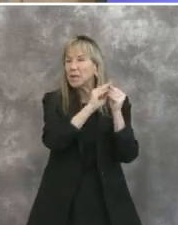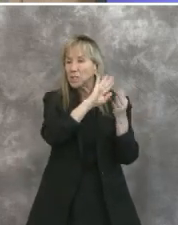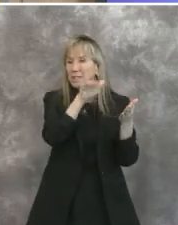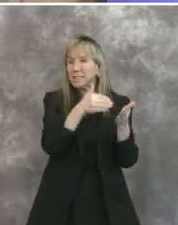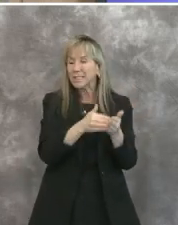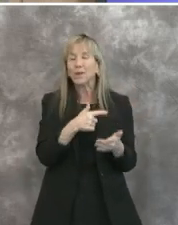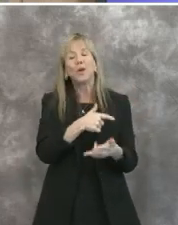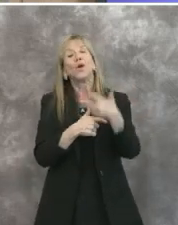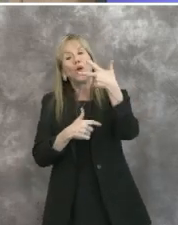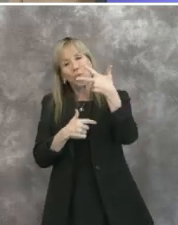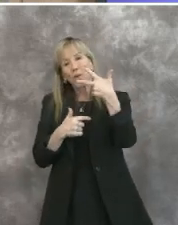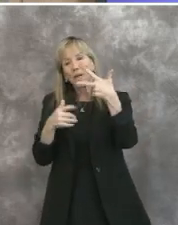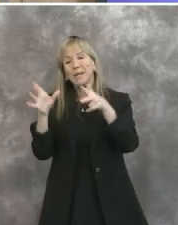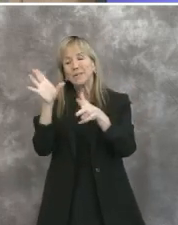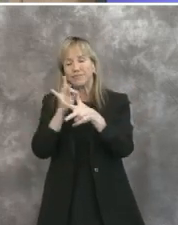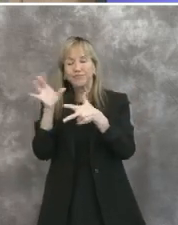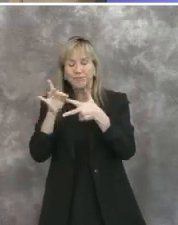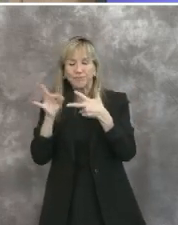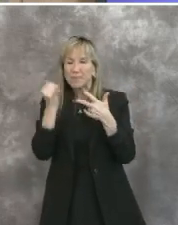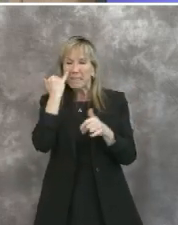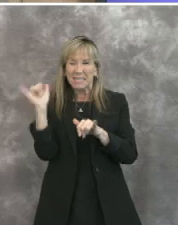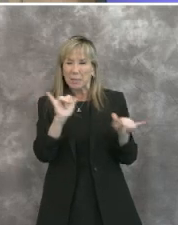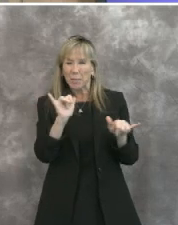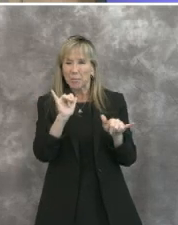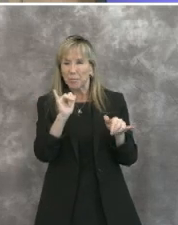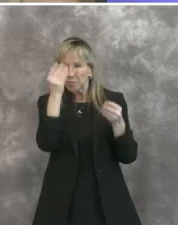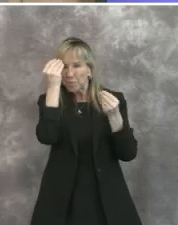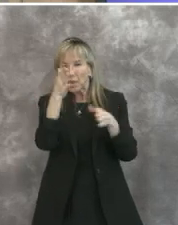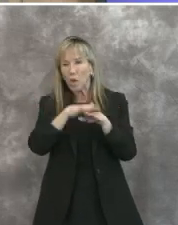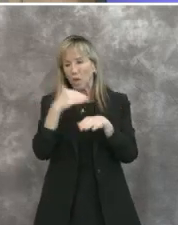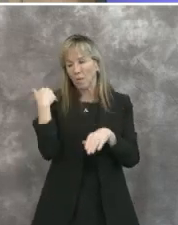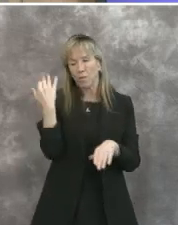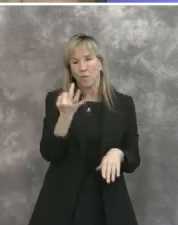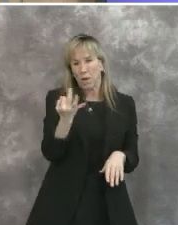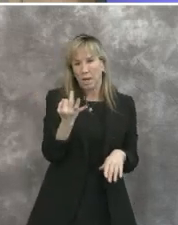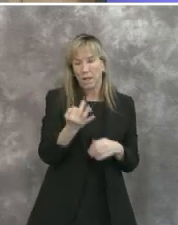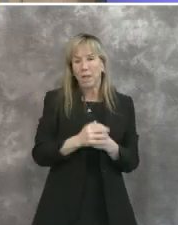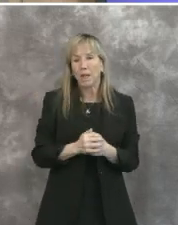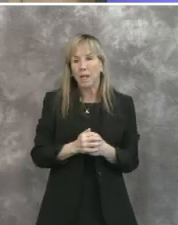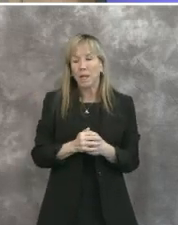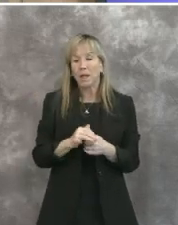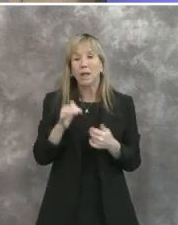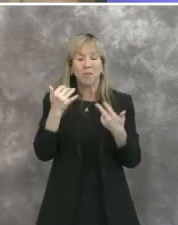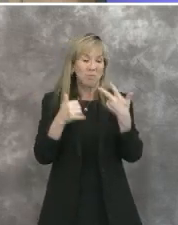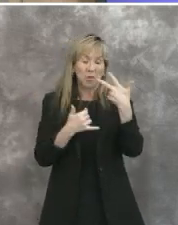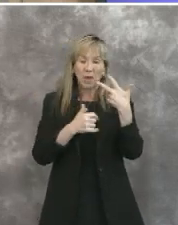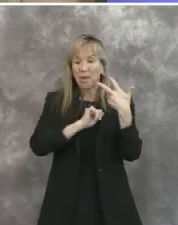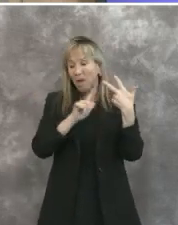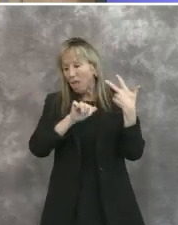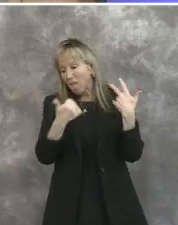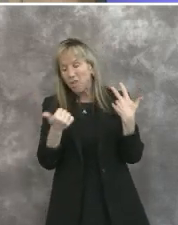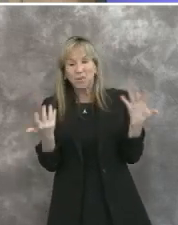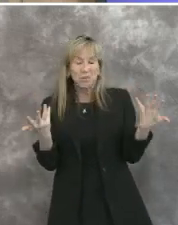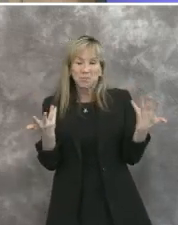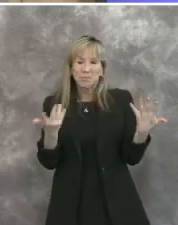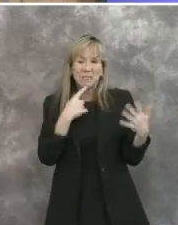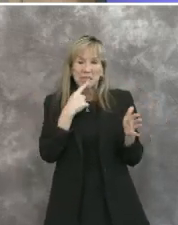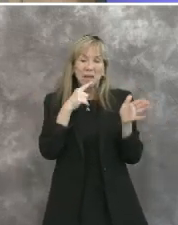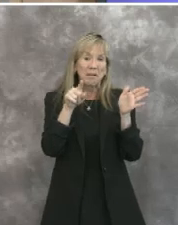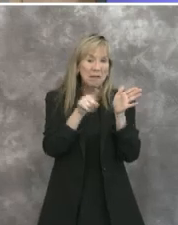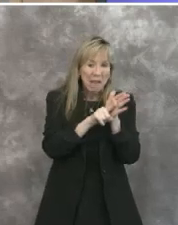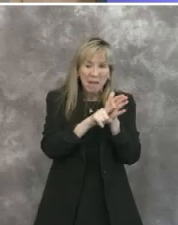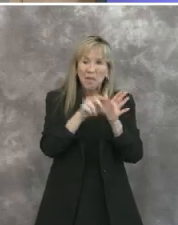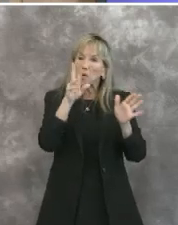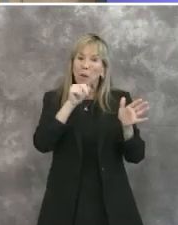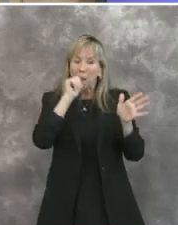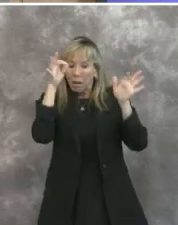residents, the same as was shared on Friday. The rest are negative, indeterminate, or a